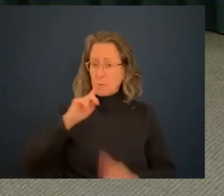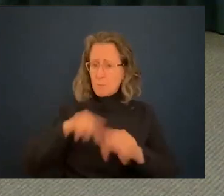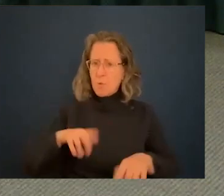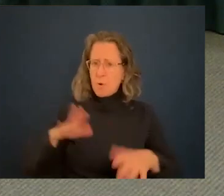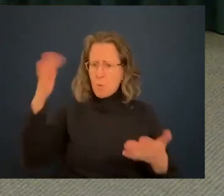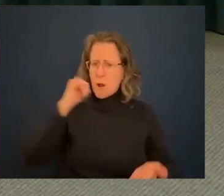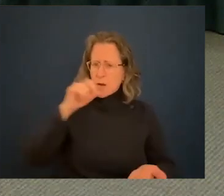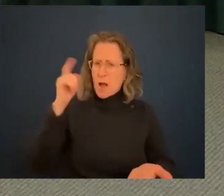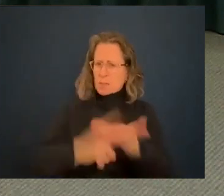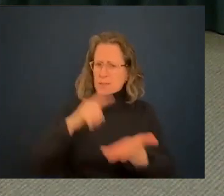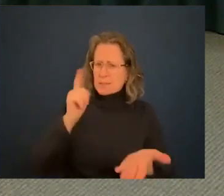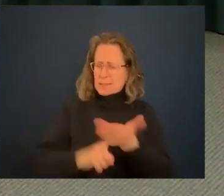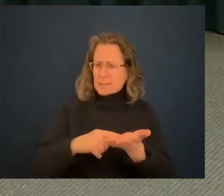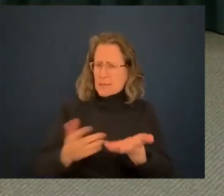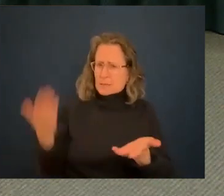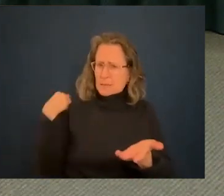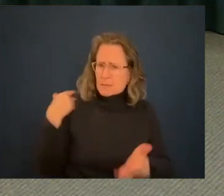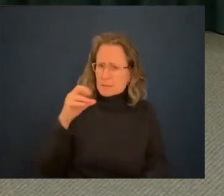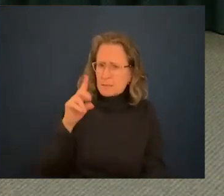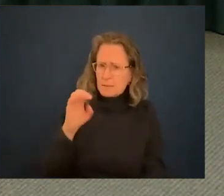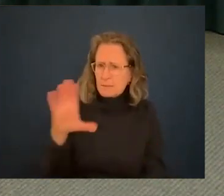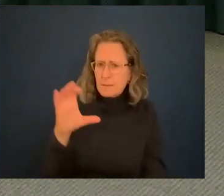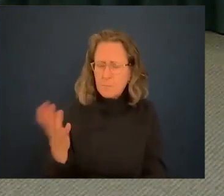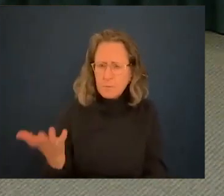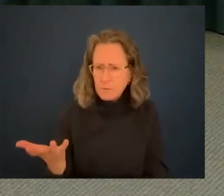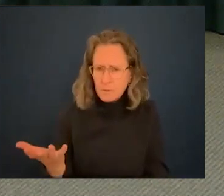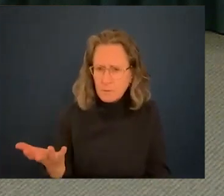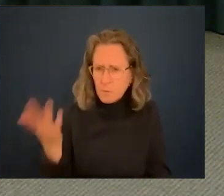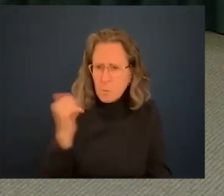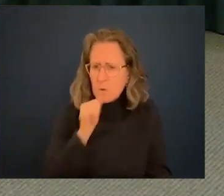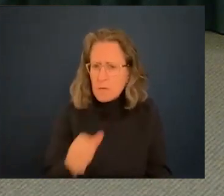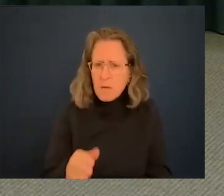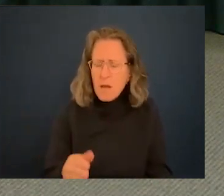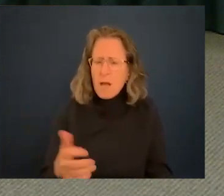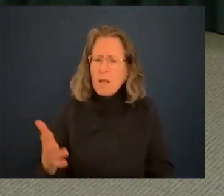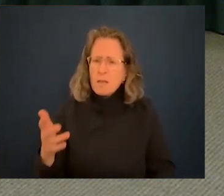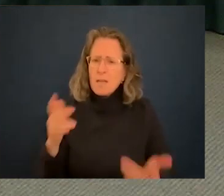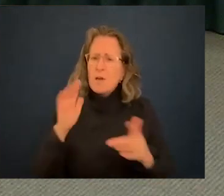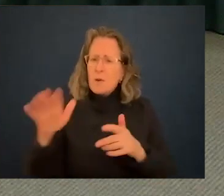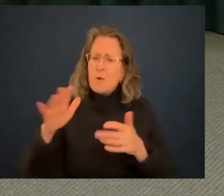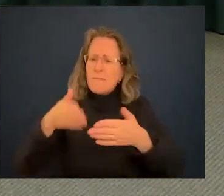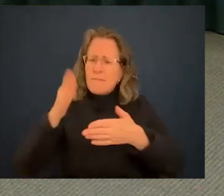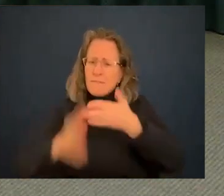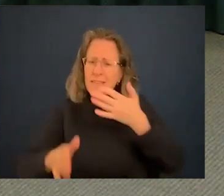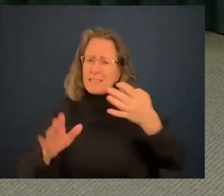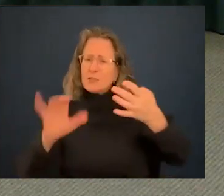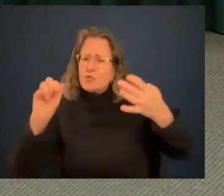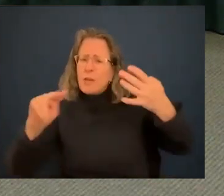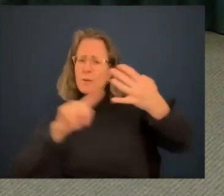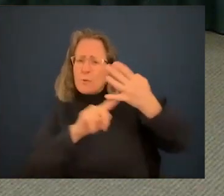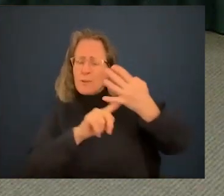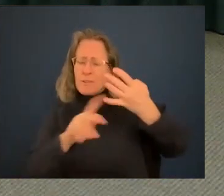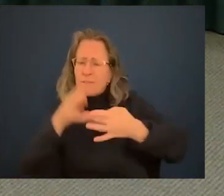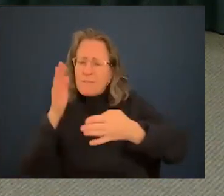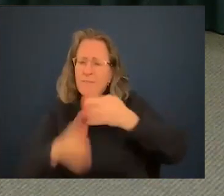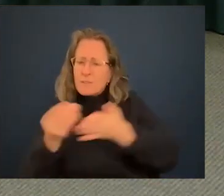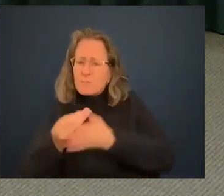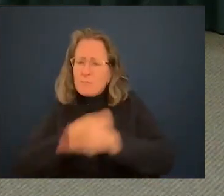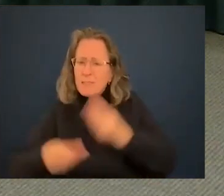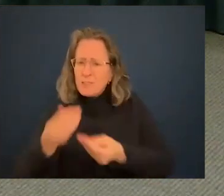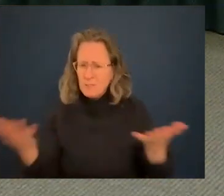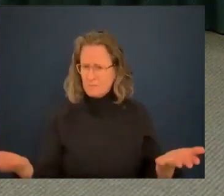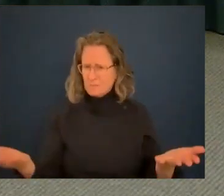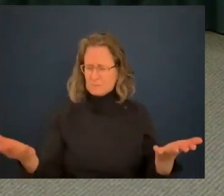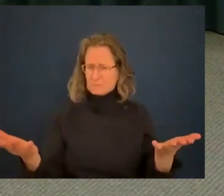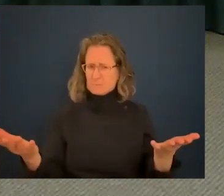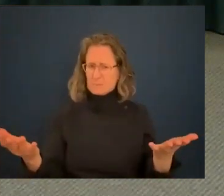had during the budget process there was certainly ample time to say we should be changing the standard and we're looking to